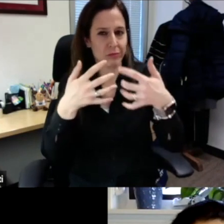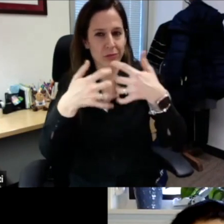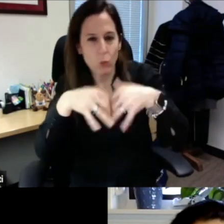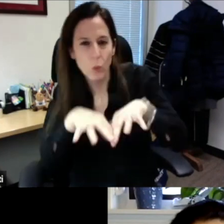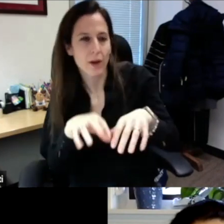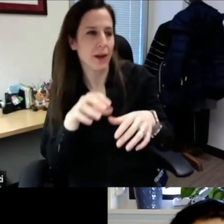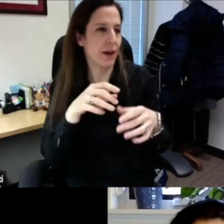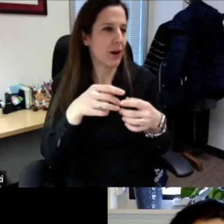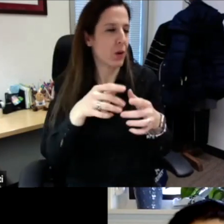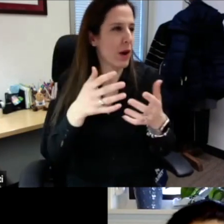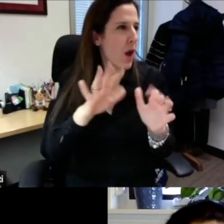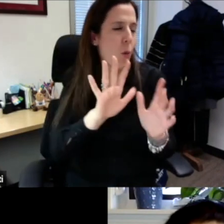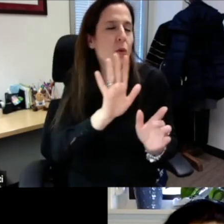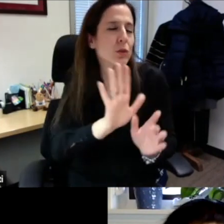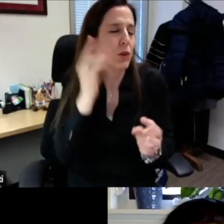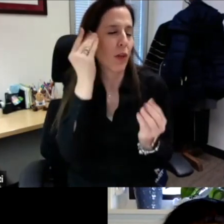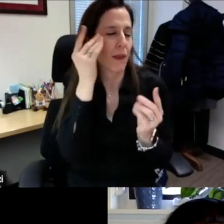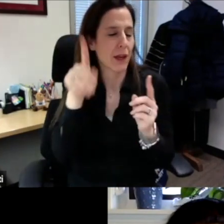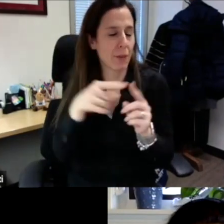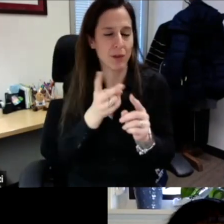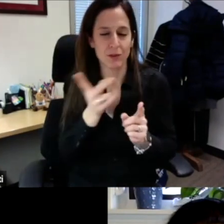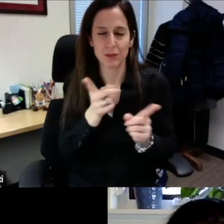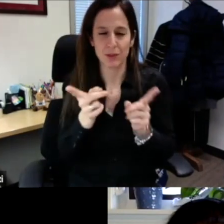So how do these two things,